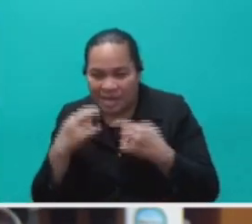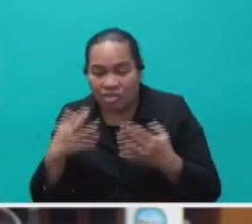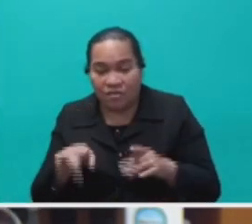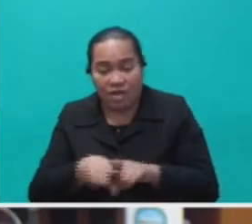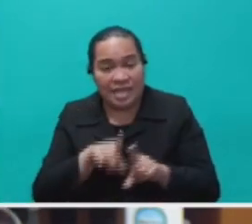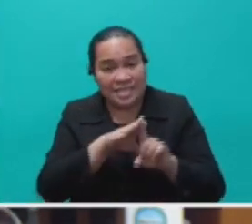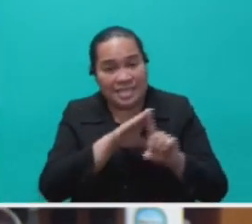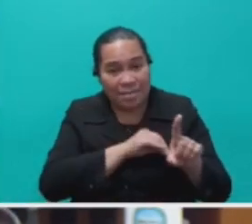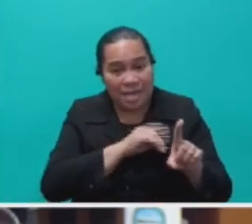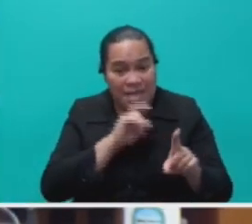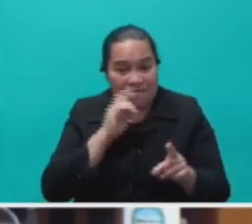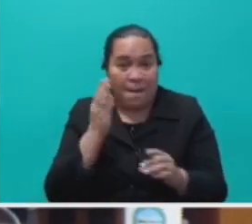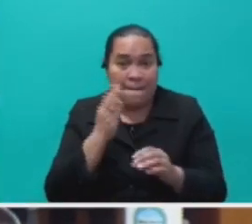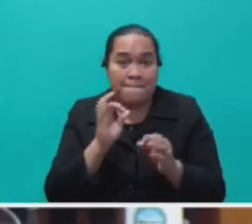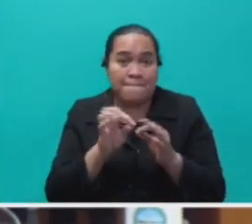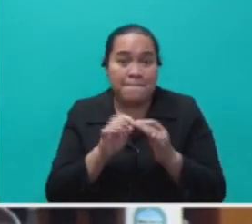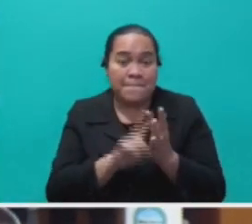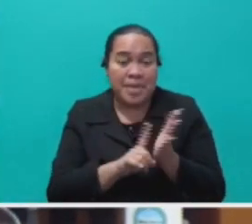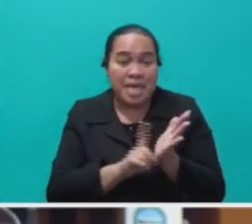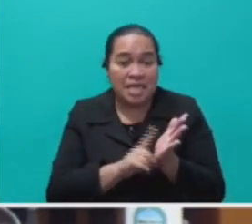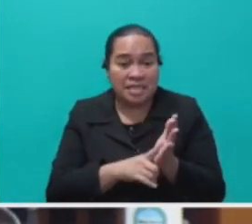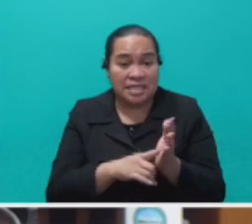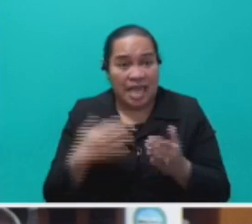example, when bills are introduced,